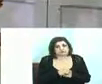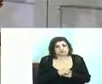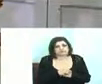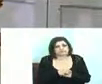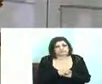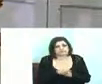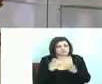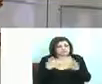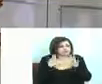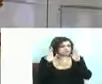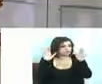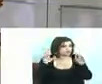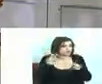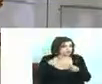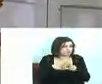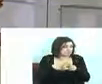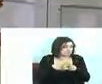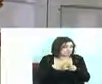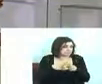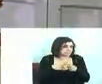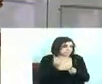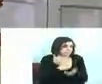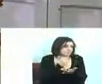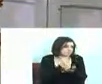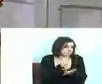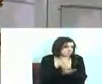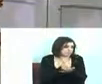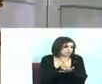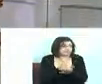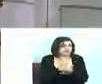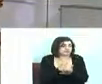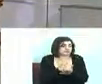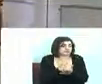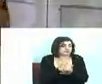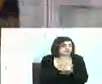In your wonderful name. Amen.